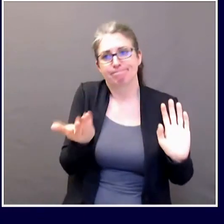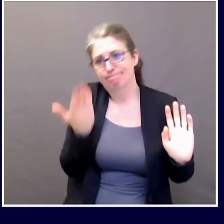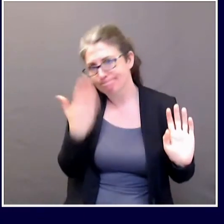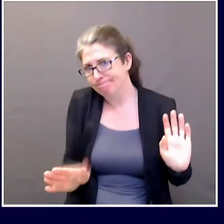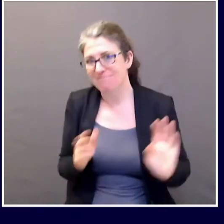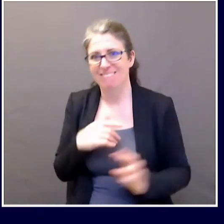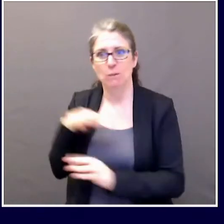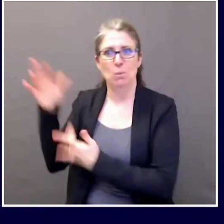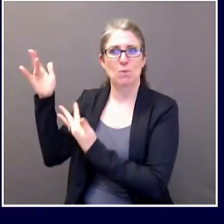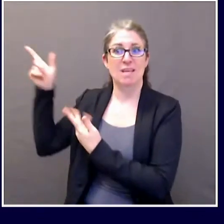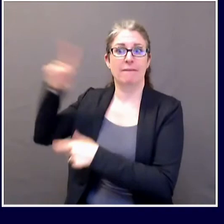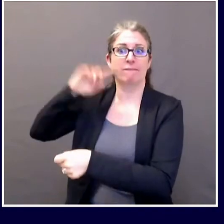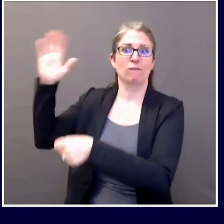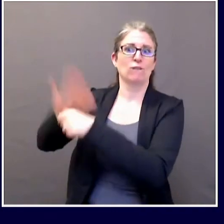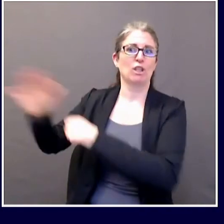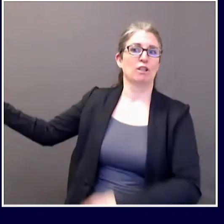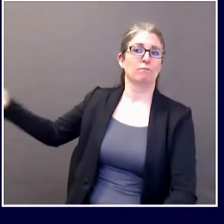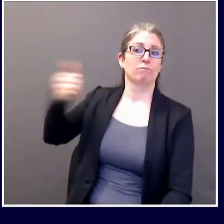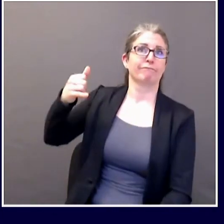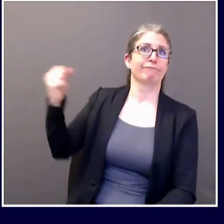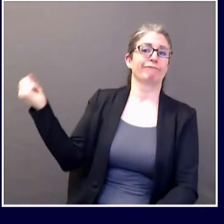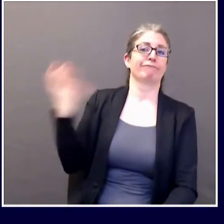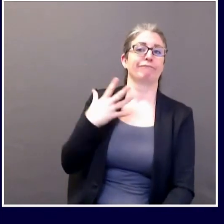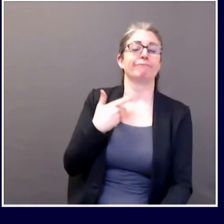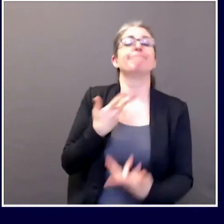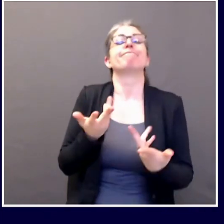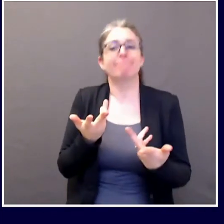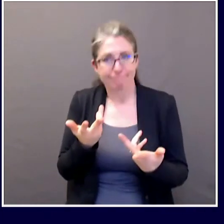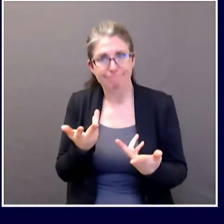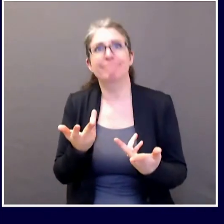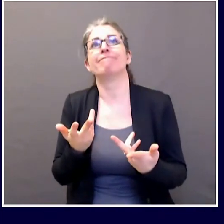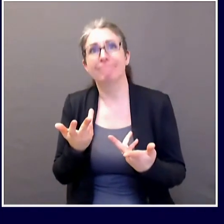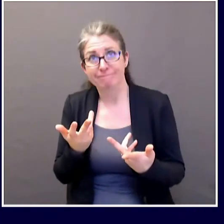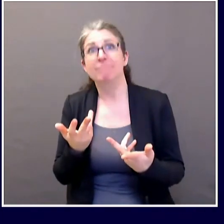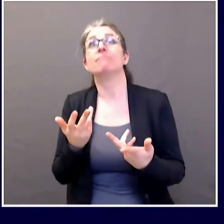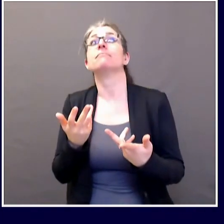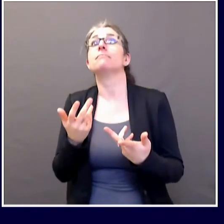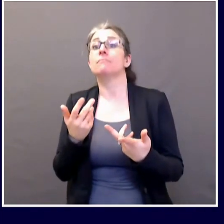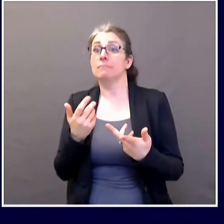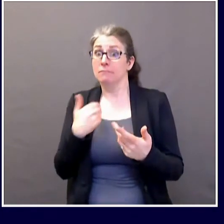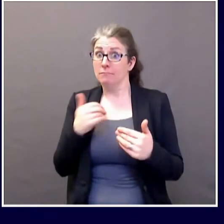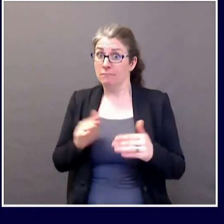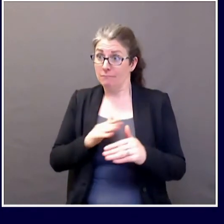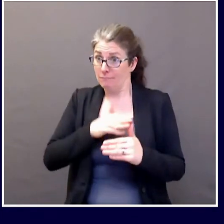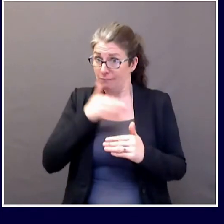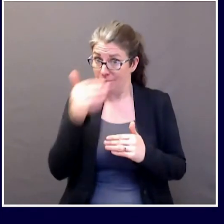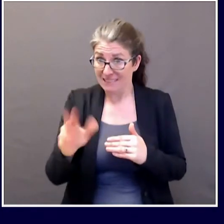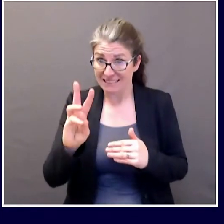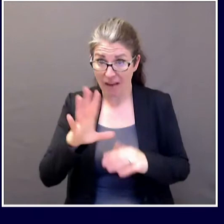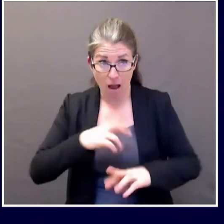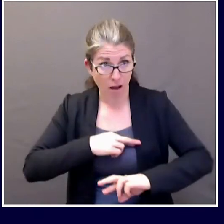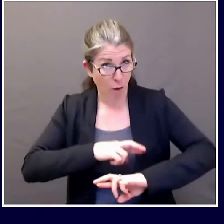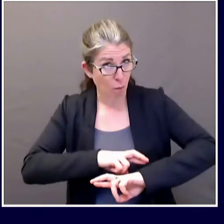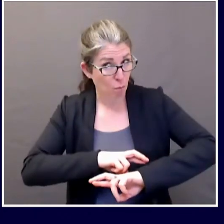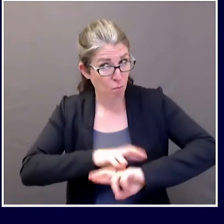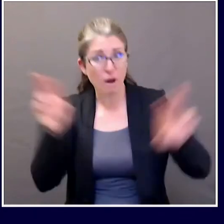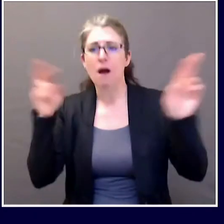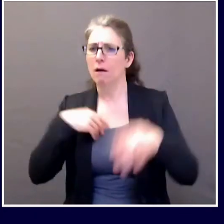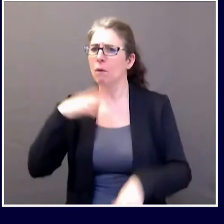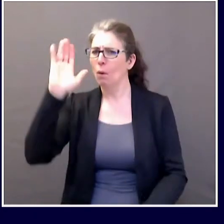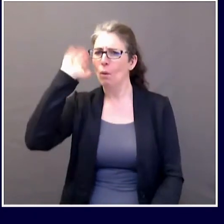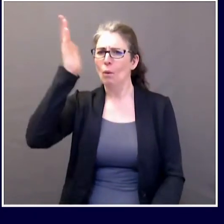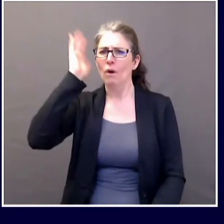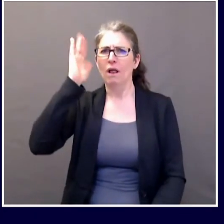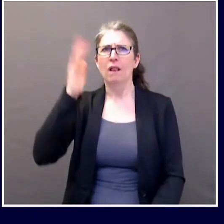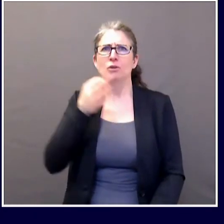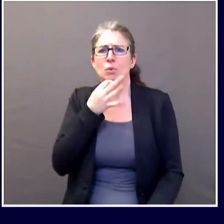move. But the second is, although you're correct, a large number of those 70 and over are still